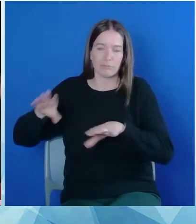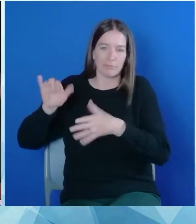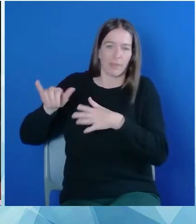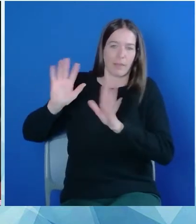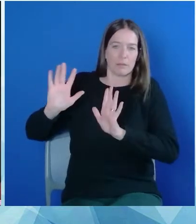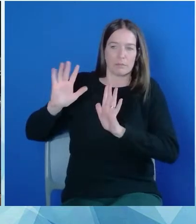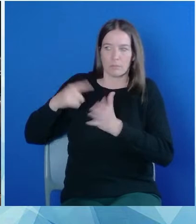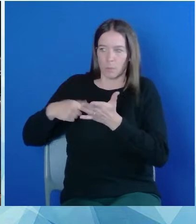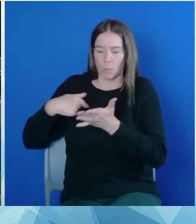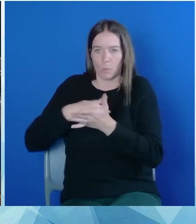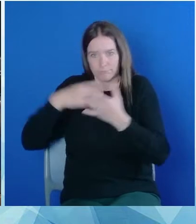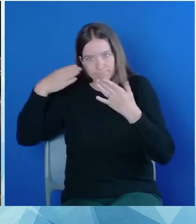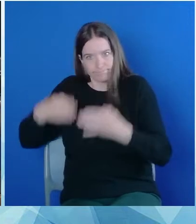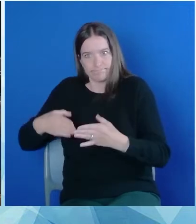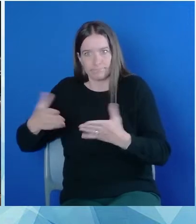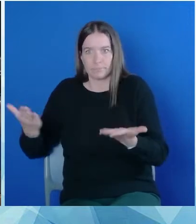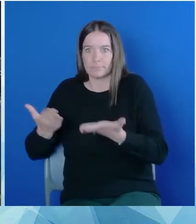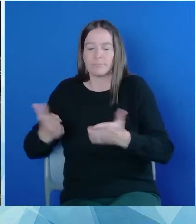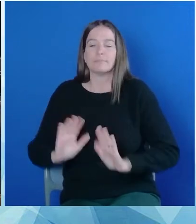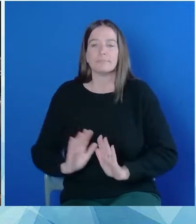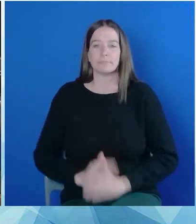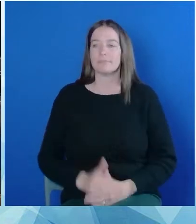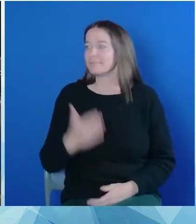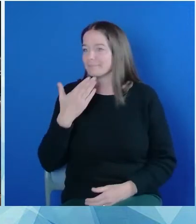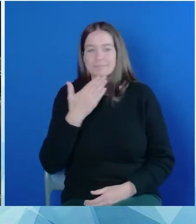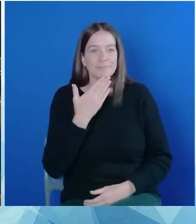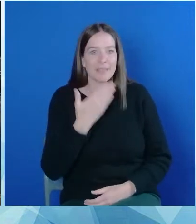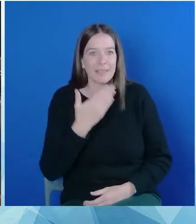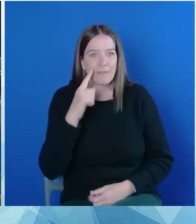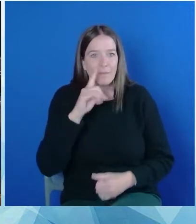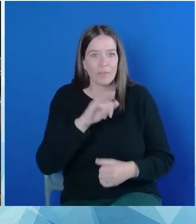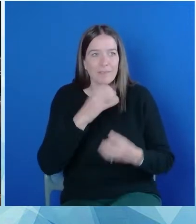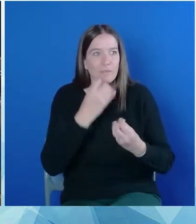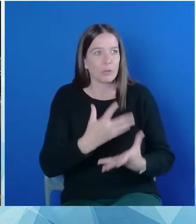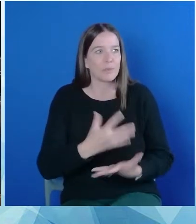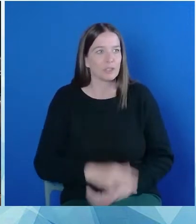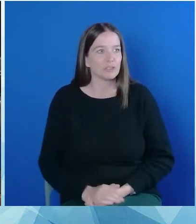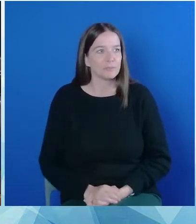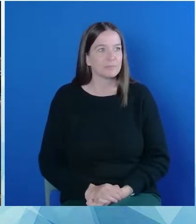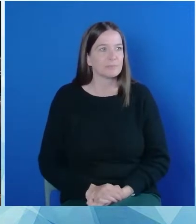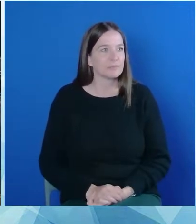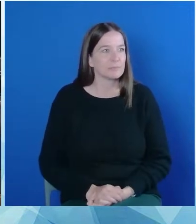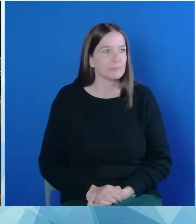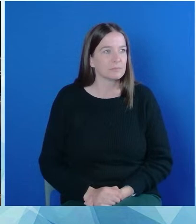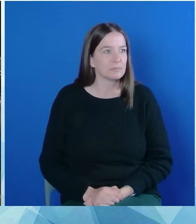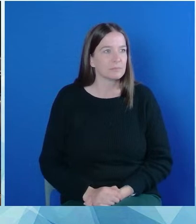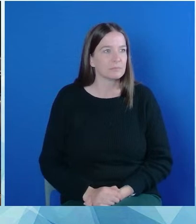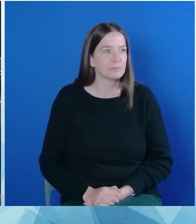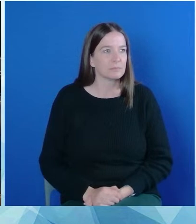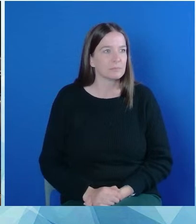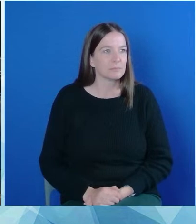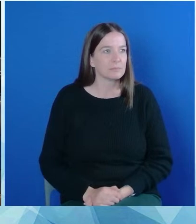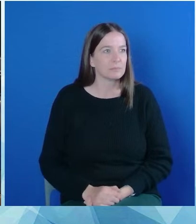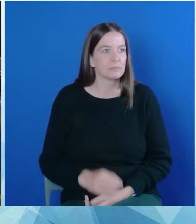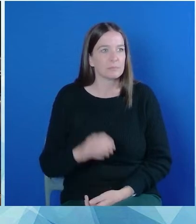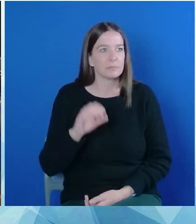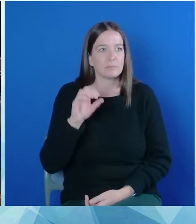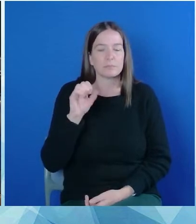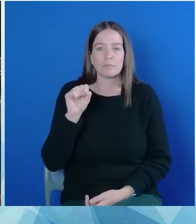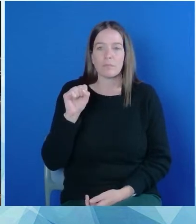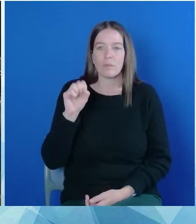Lynn, did you have anything you wanted to? Okay. What do you need from us now?